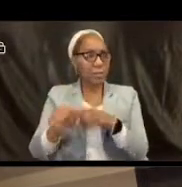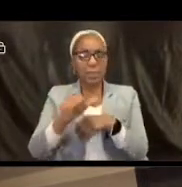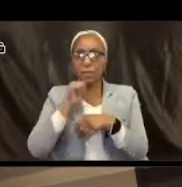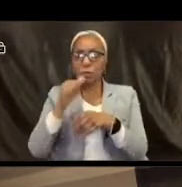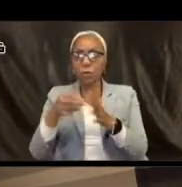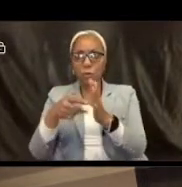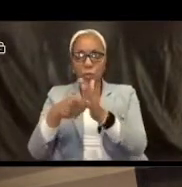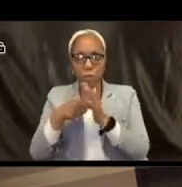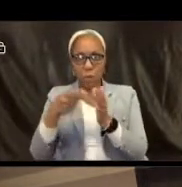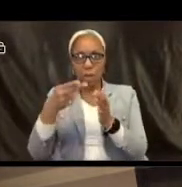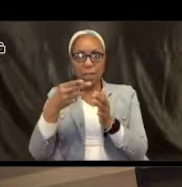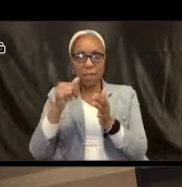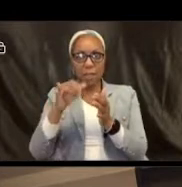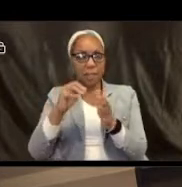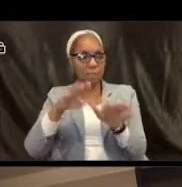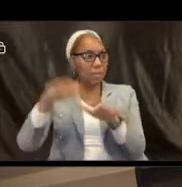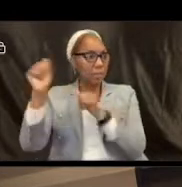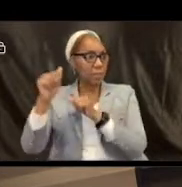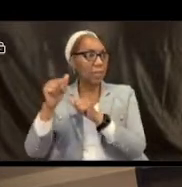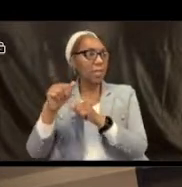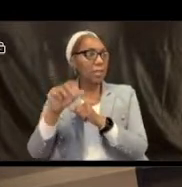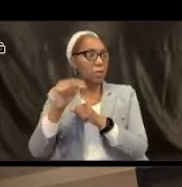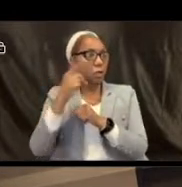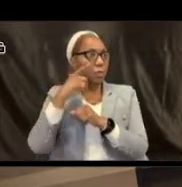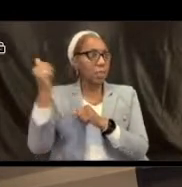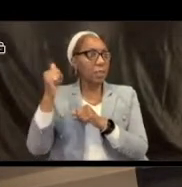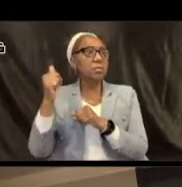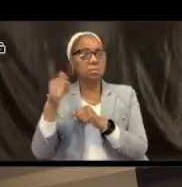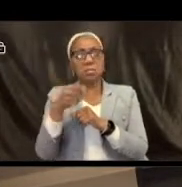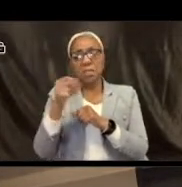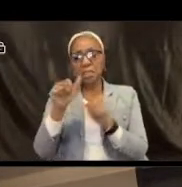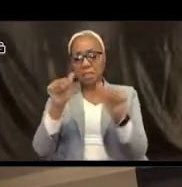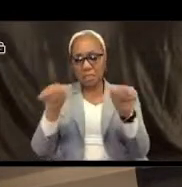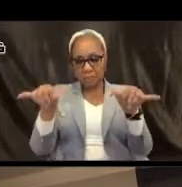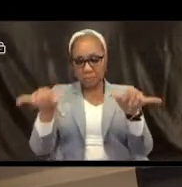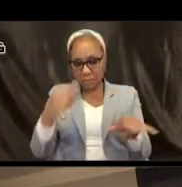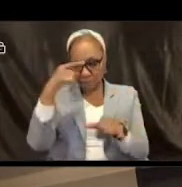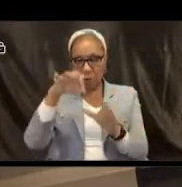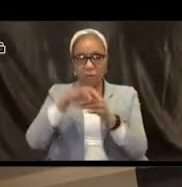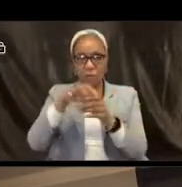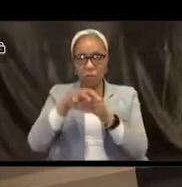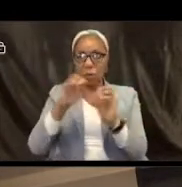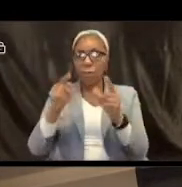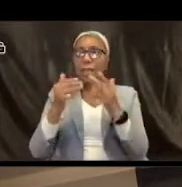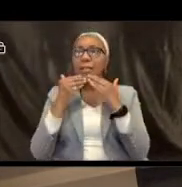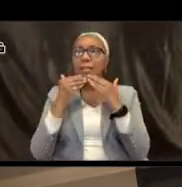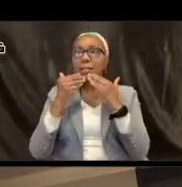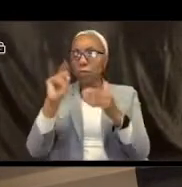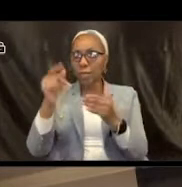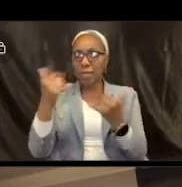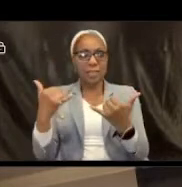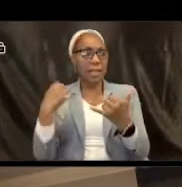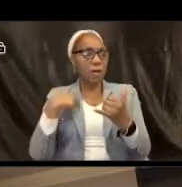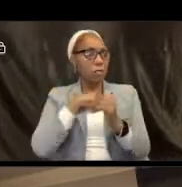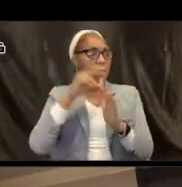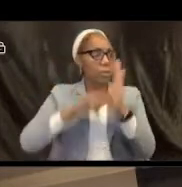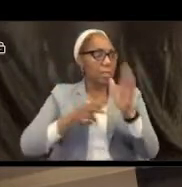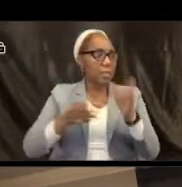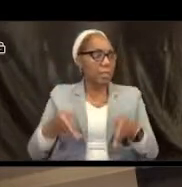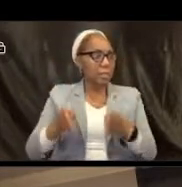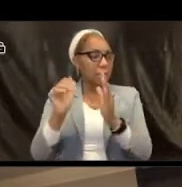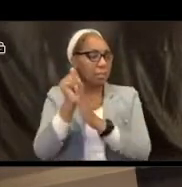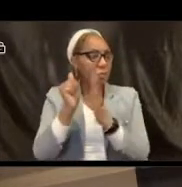does it? No, since it's not going to be heard, it can just stay for the vote. Thank you very much. Let's have a reading of the consent agenda.